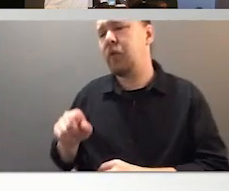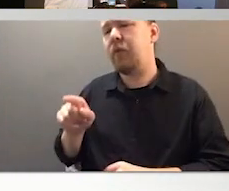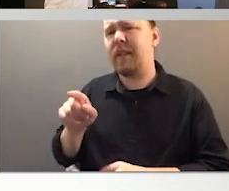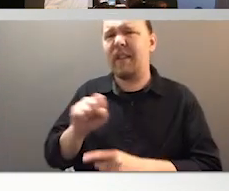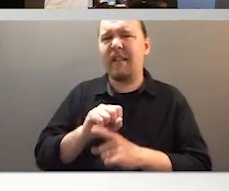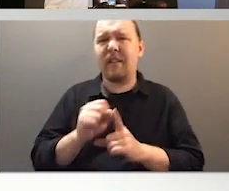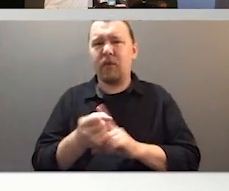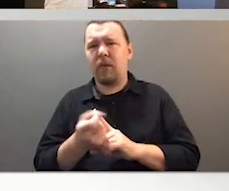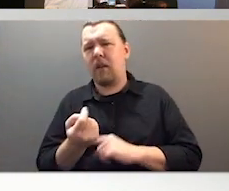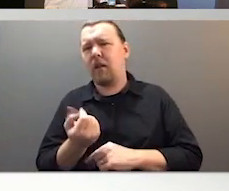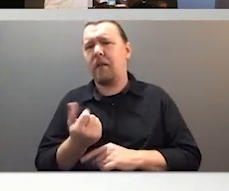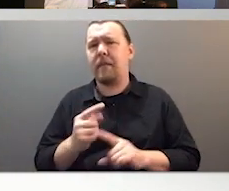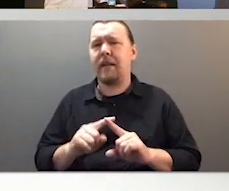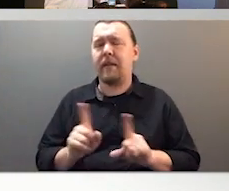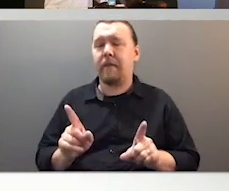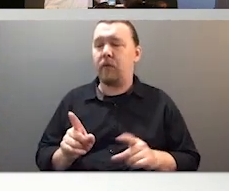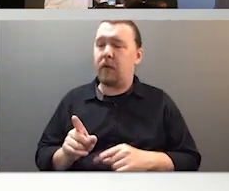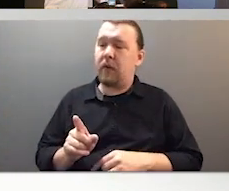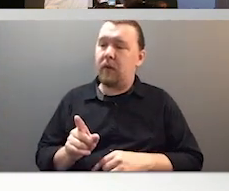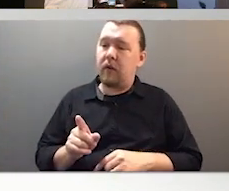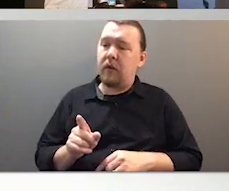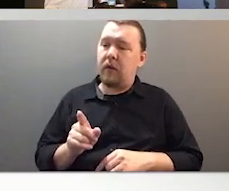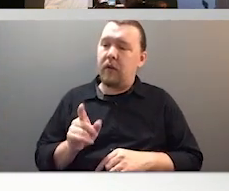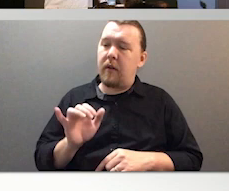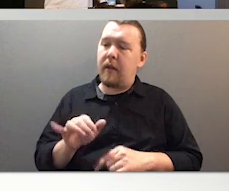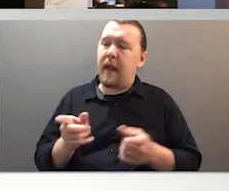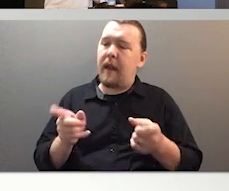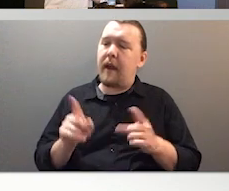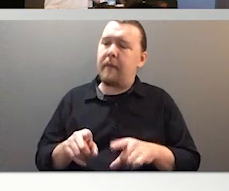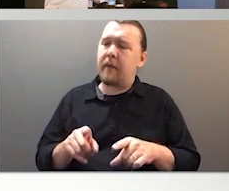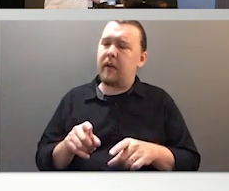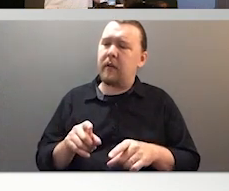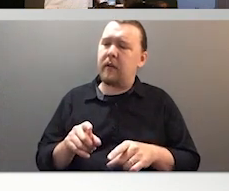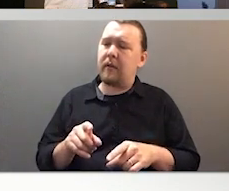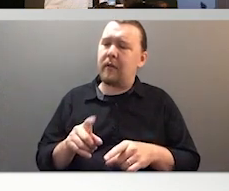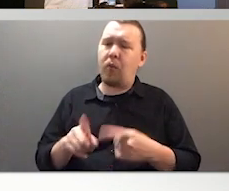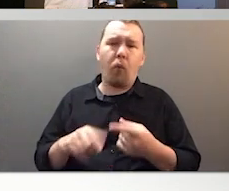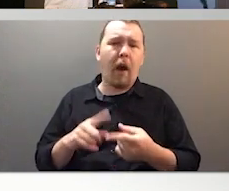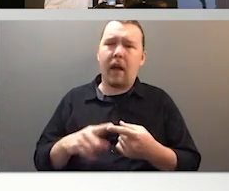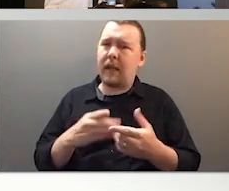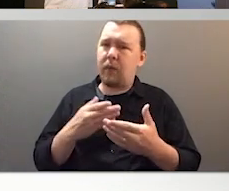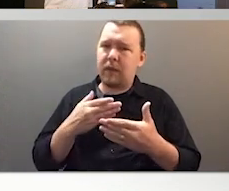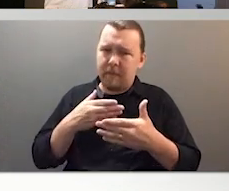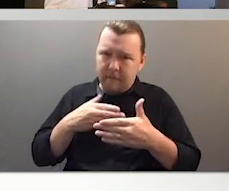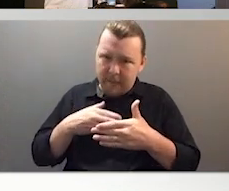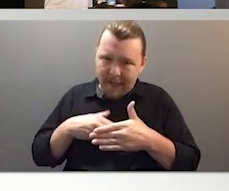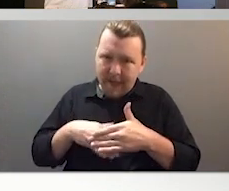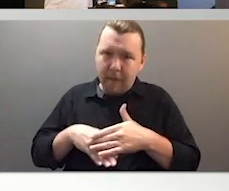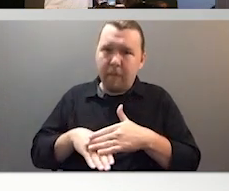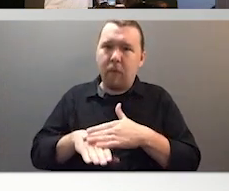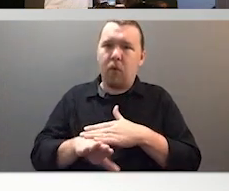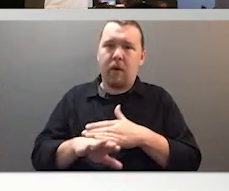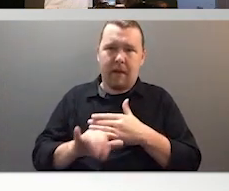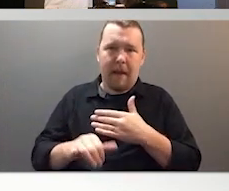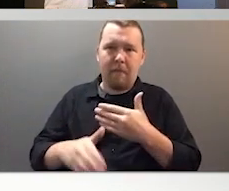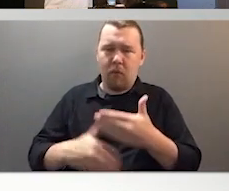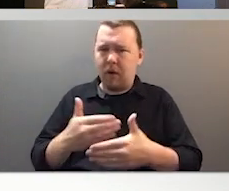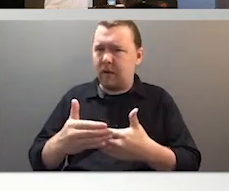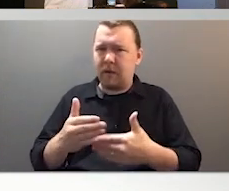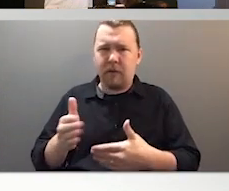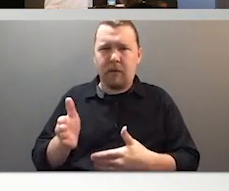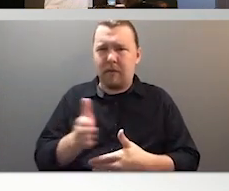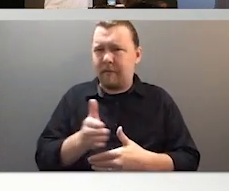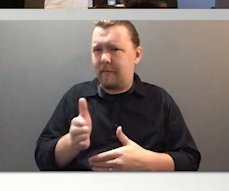this happened somewhere either in utero, birthing process, somewhere in that time frame. And so now